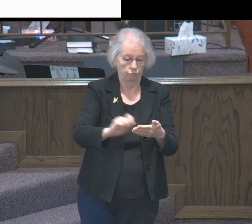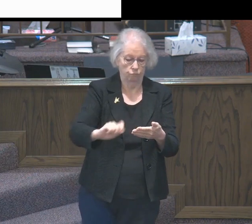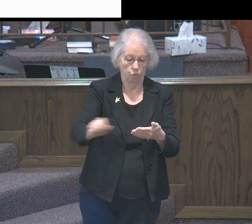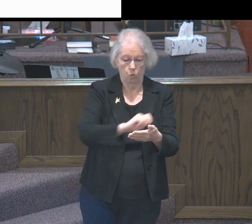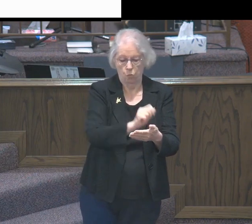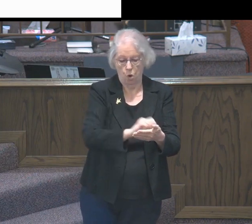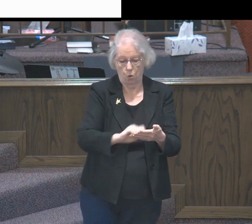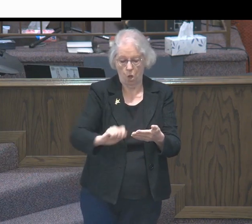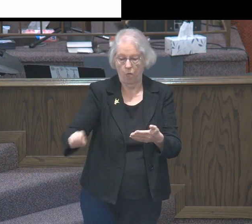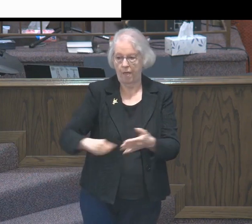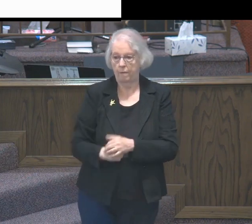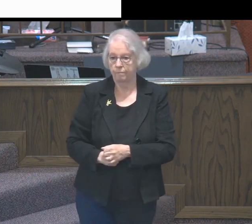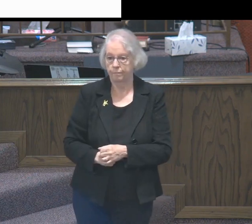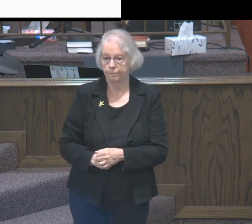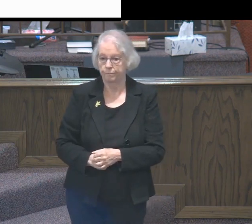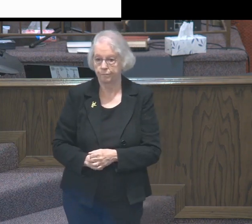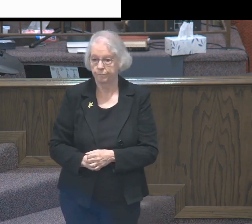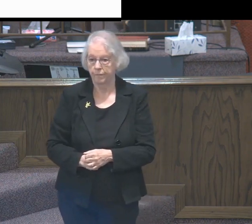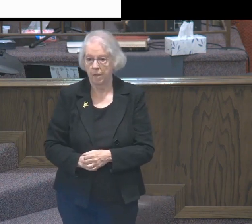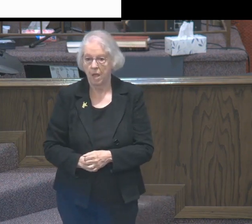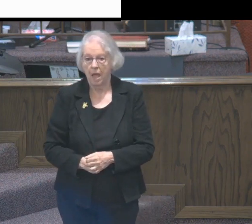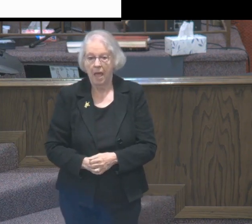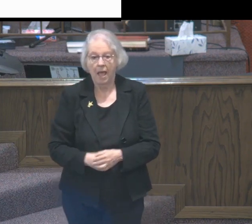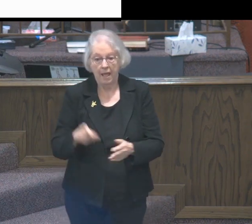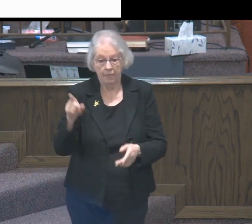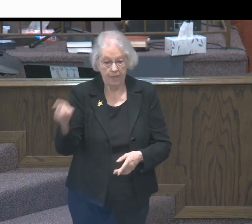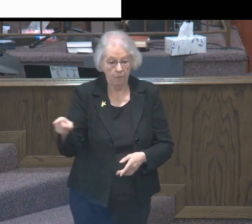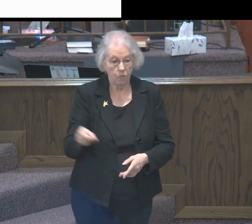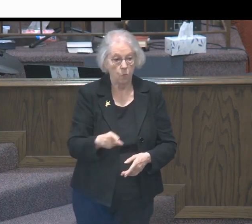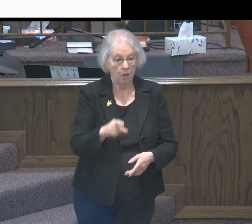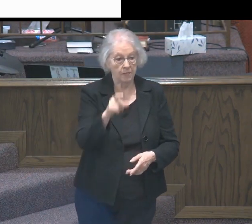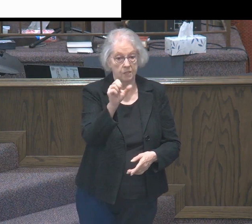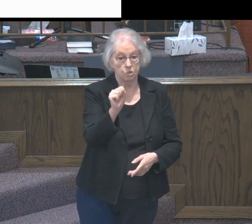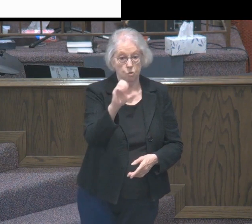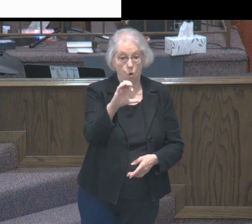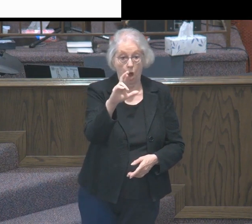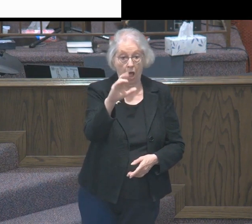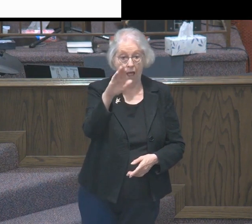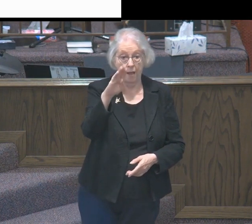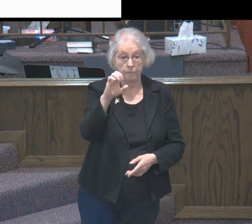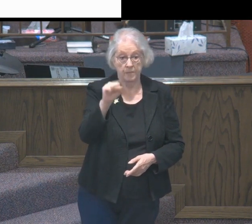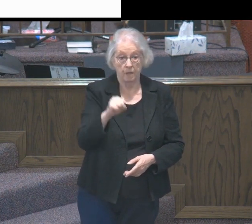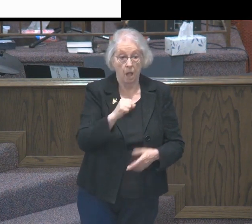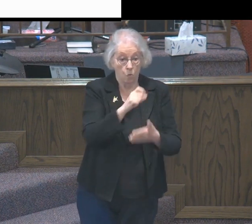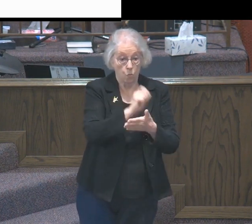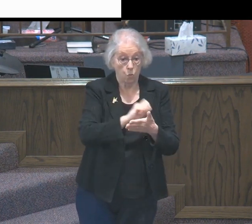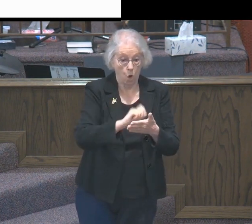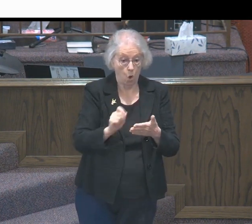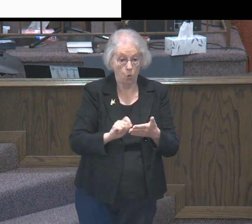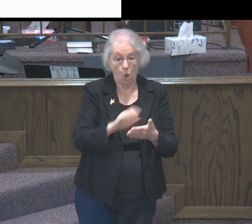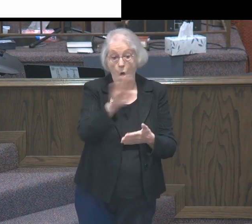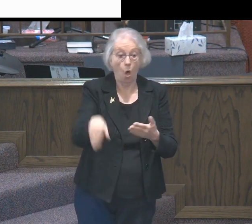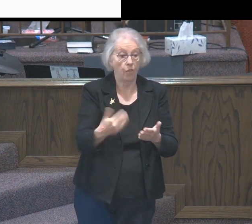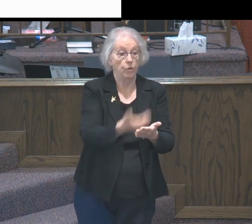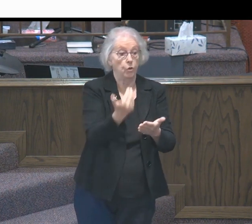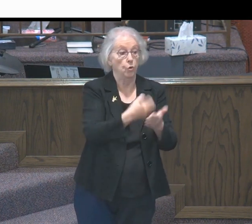interpretation of the Ten Commandments, the first five books of the Bible, and the entirety of the Old Testament by human